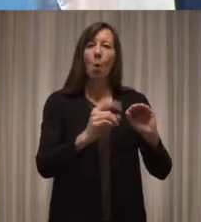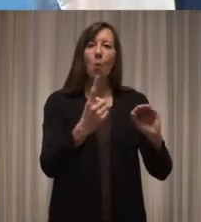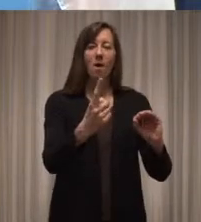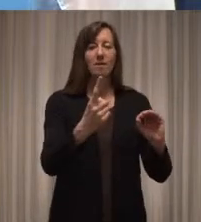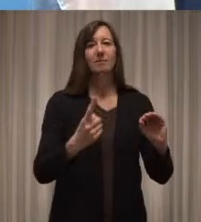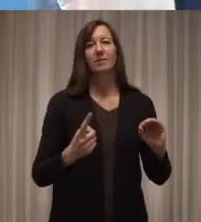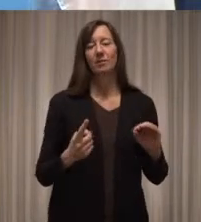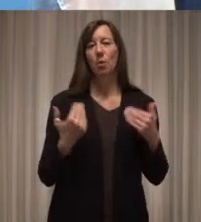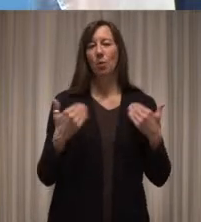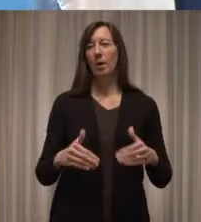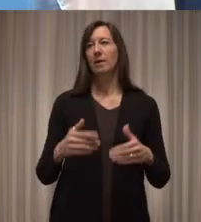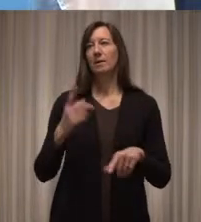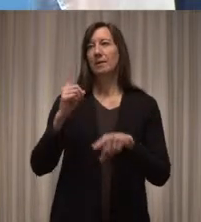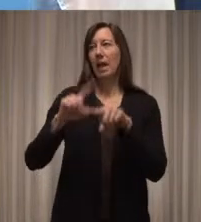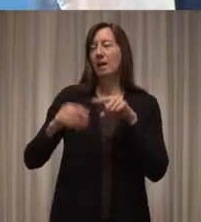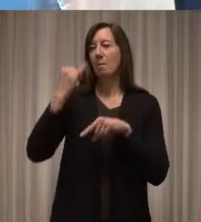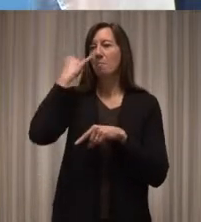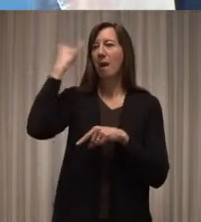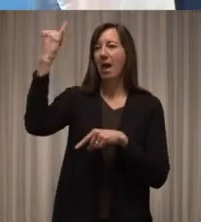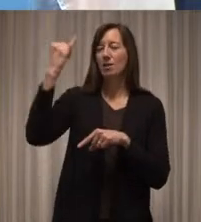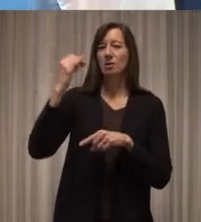ones. So that is good news.